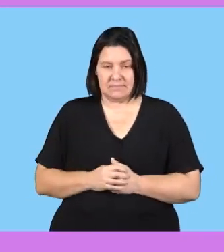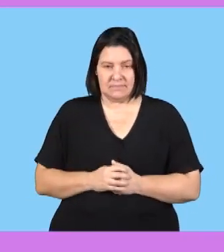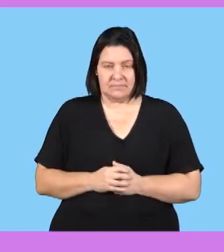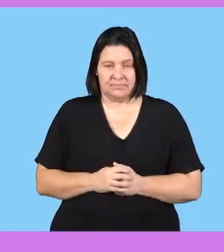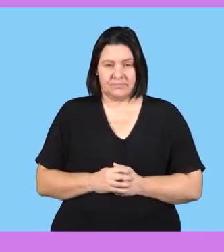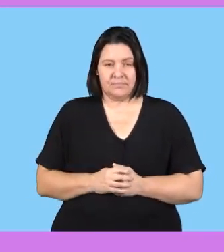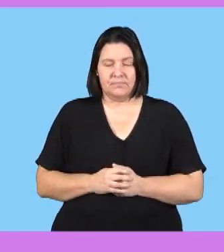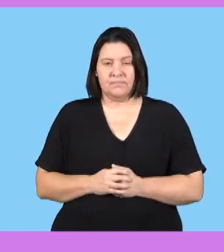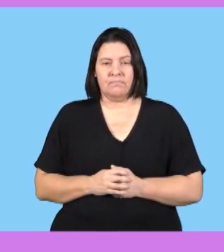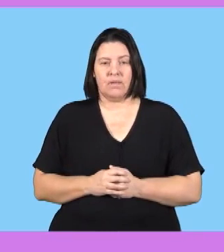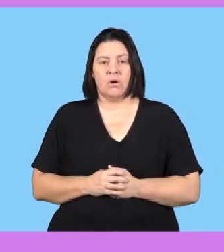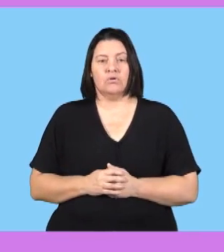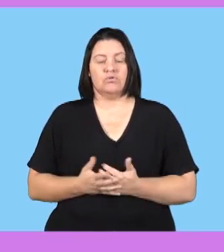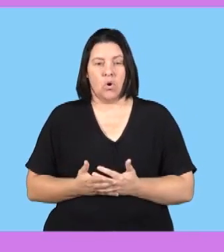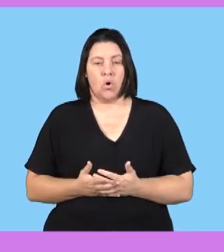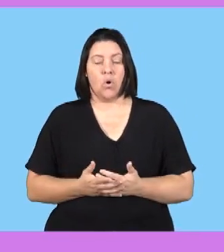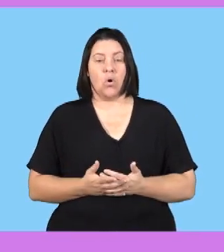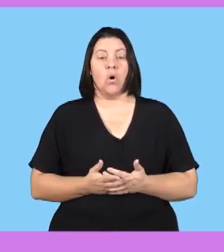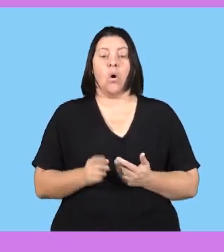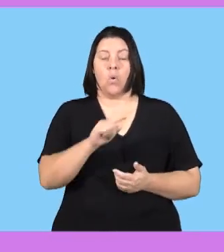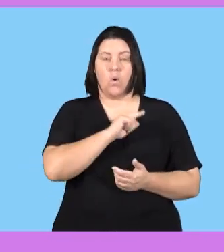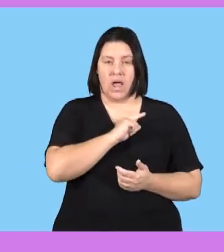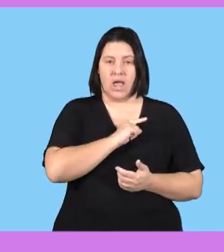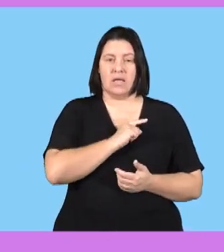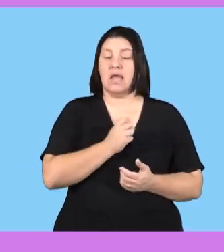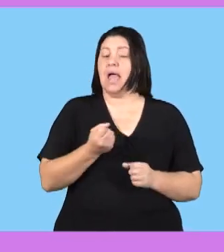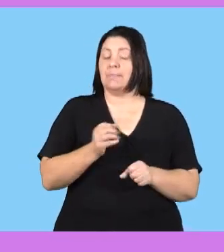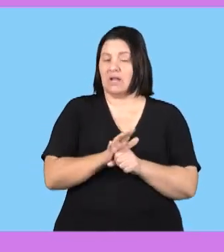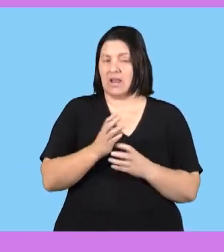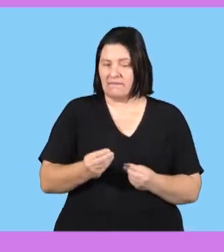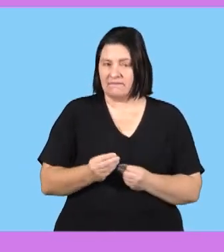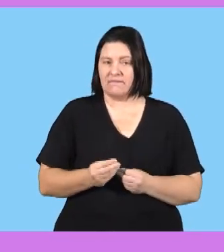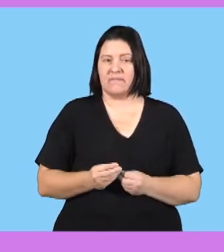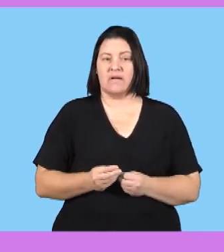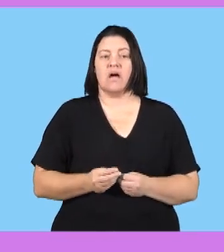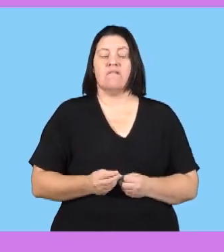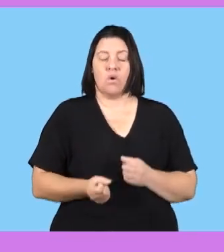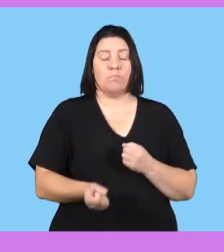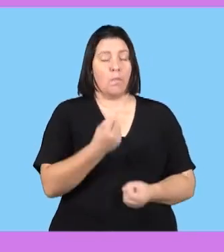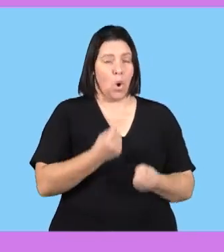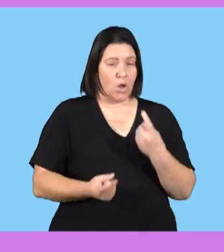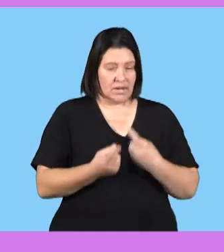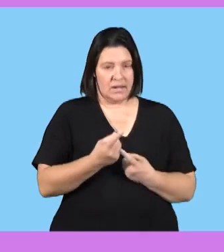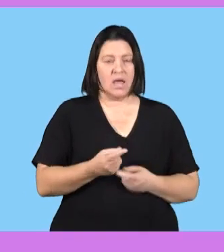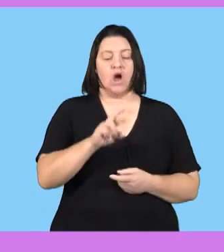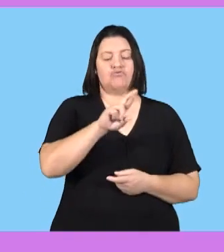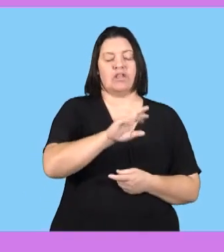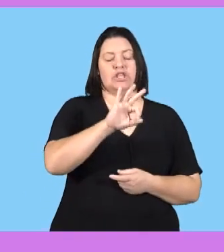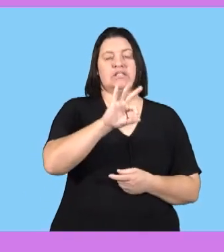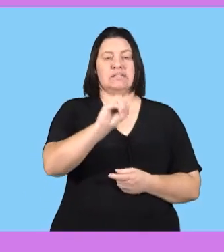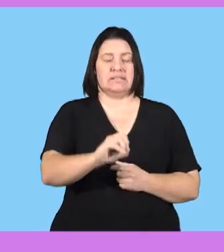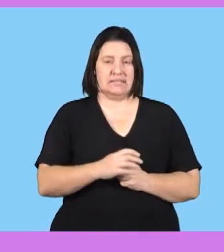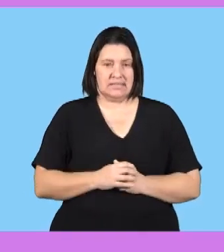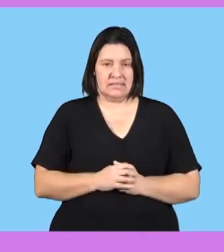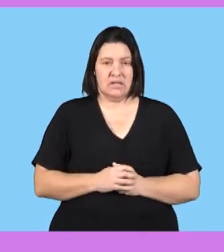rand. So now, because we have 30 rand, implication is that the cost for popcorns is 30